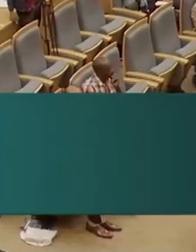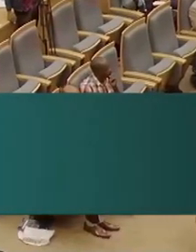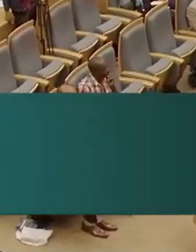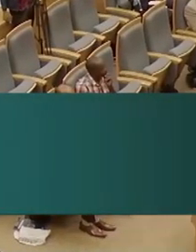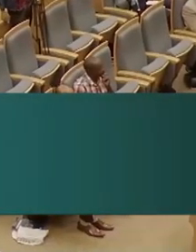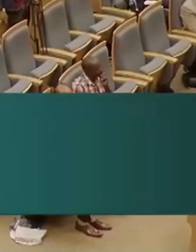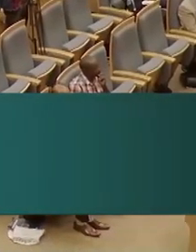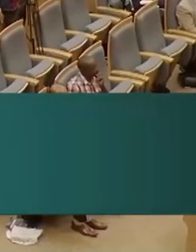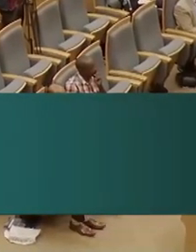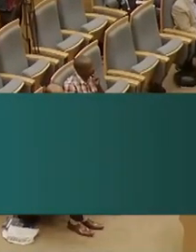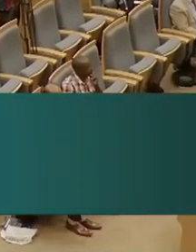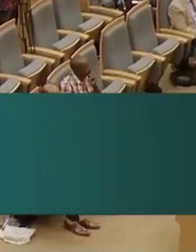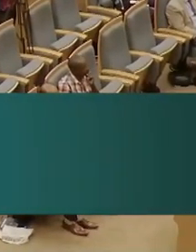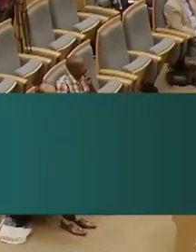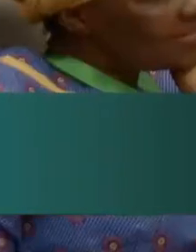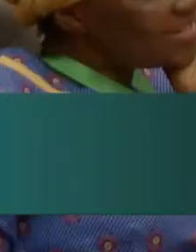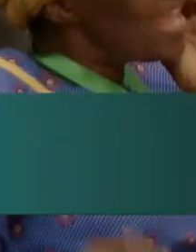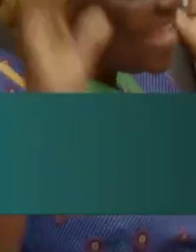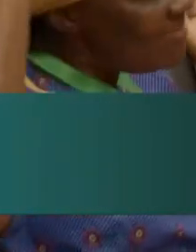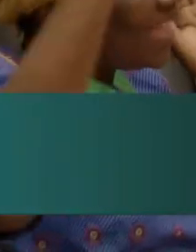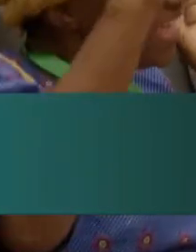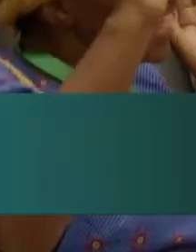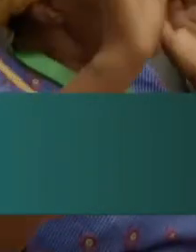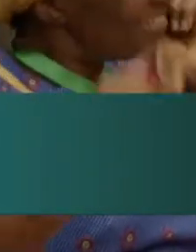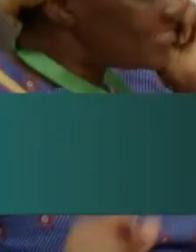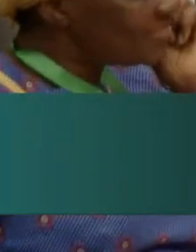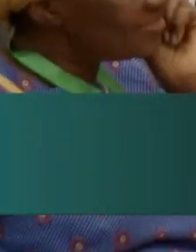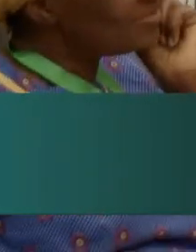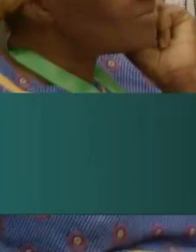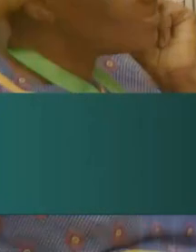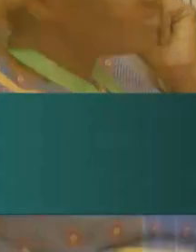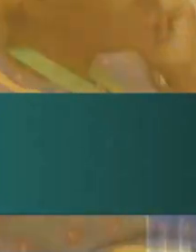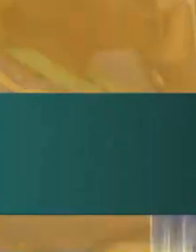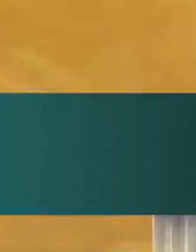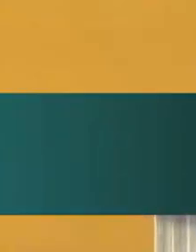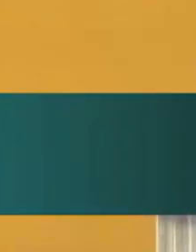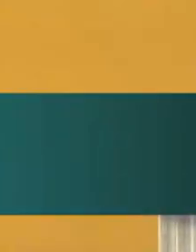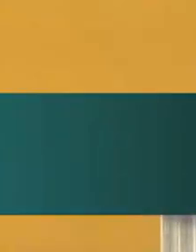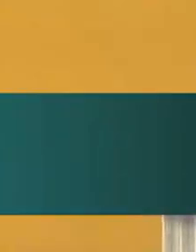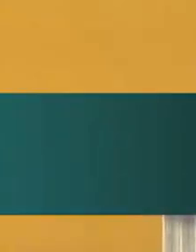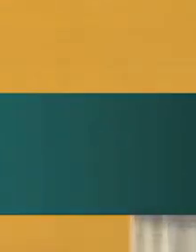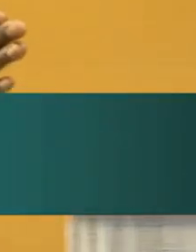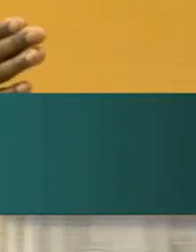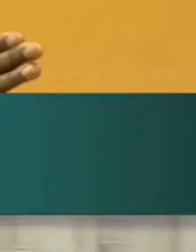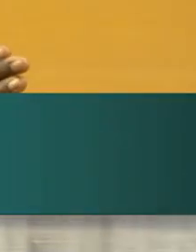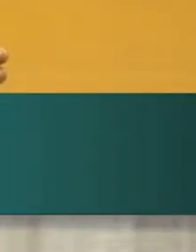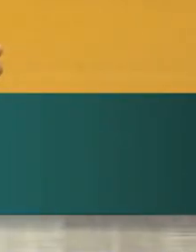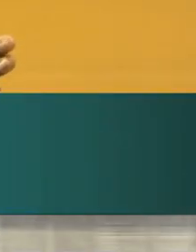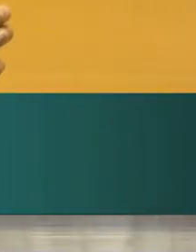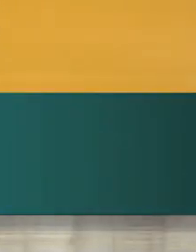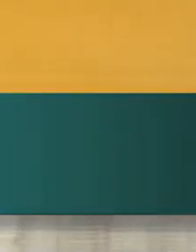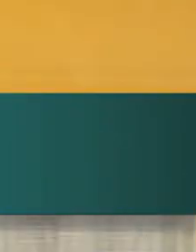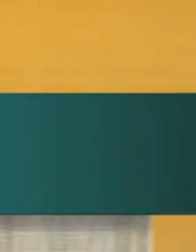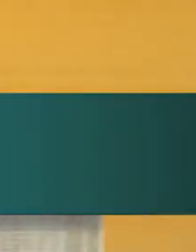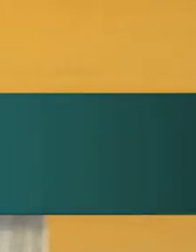do something you have never done. And the Spirit of God will not begin to move you. And what you do is that you